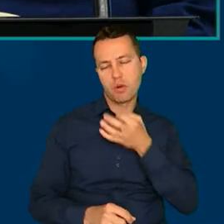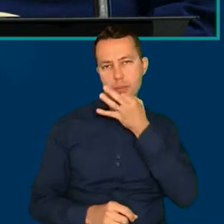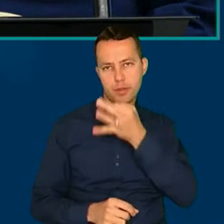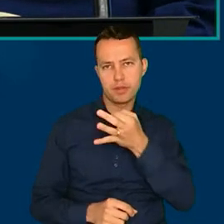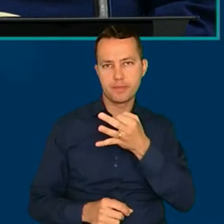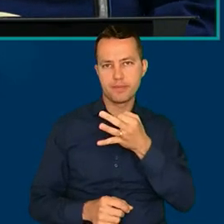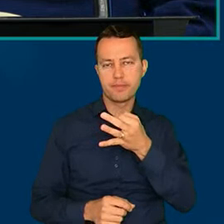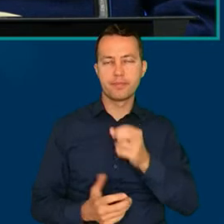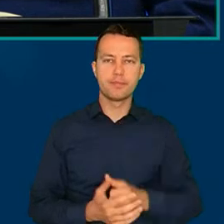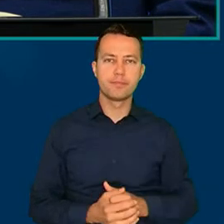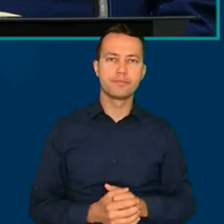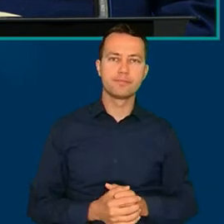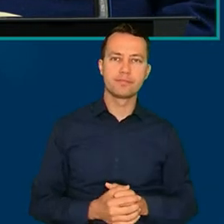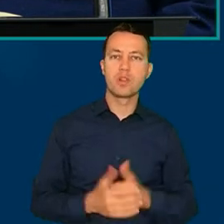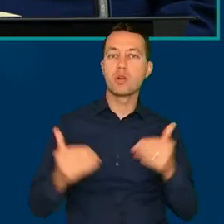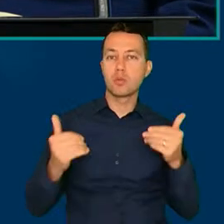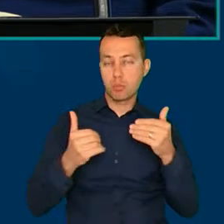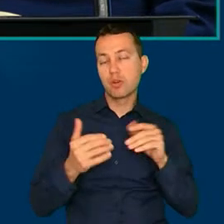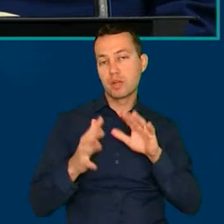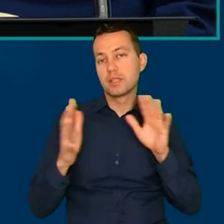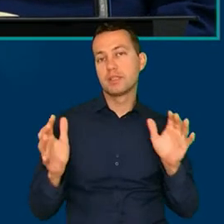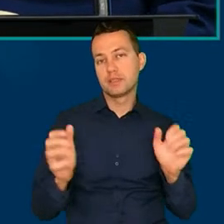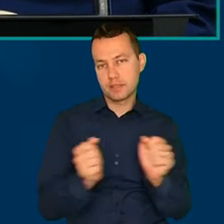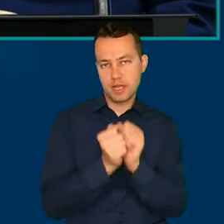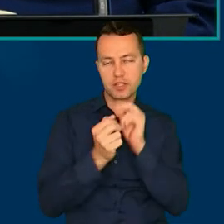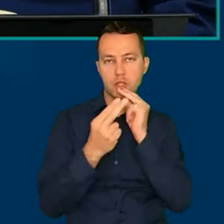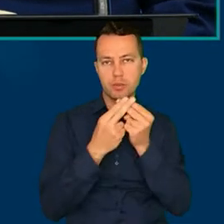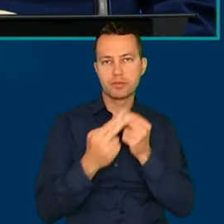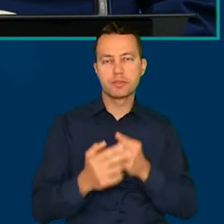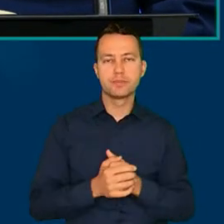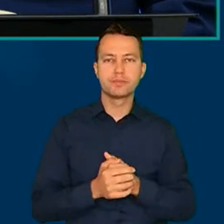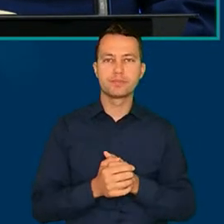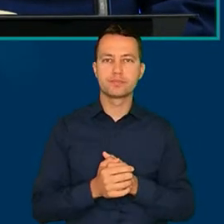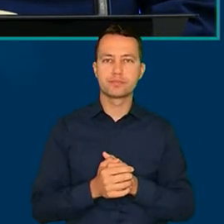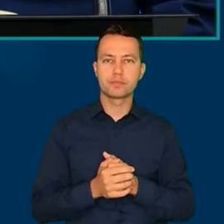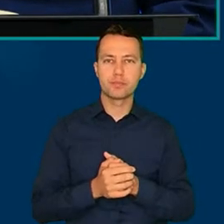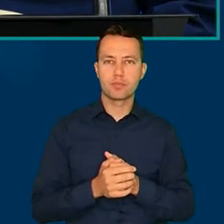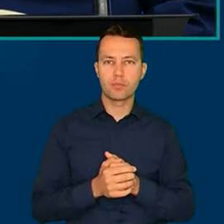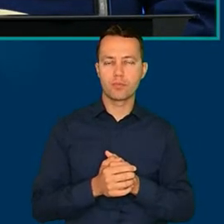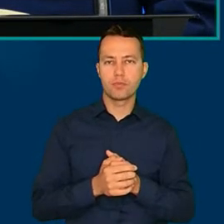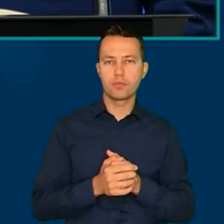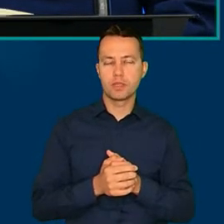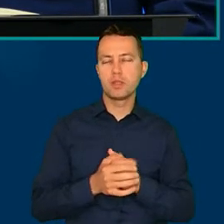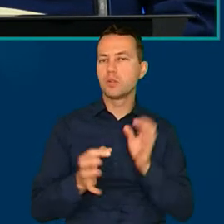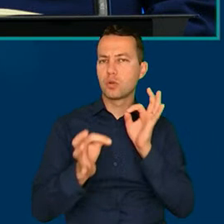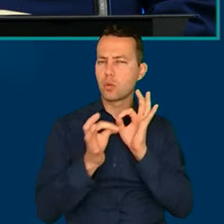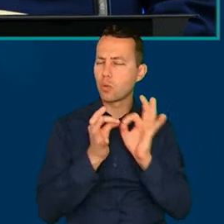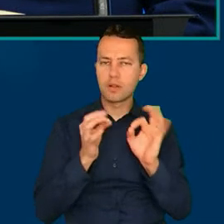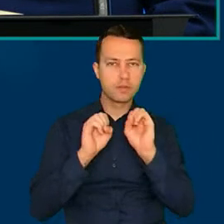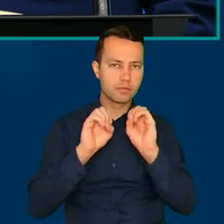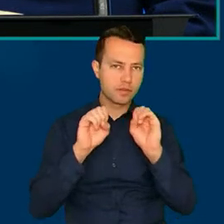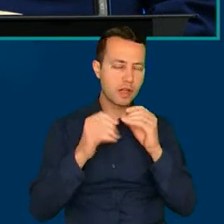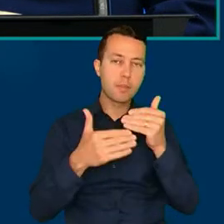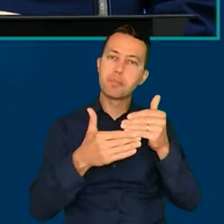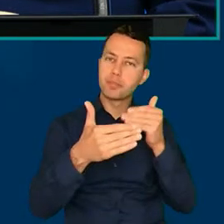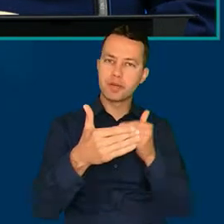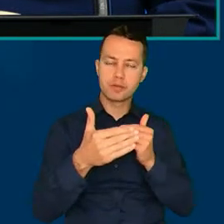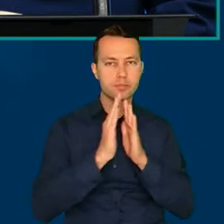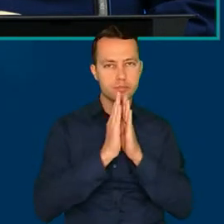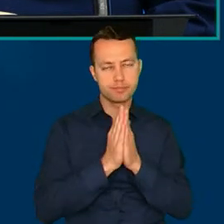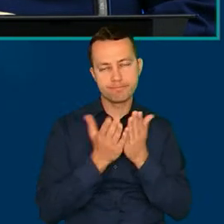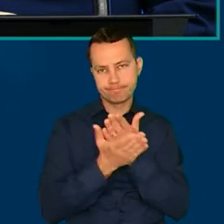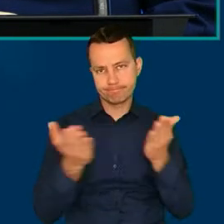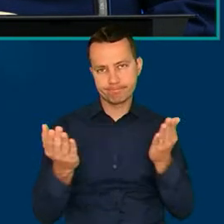have yourself, and then you can find answer to those questions. Before we start discussing the details, please